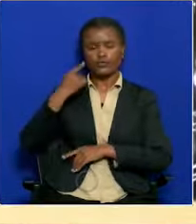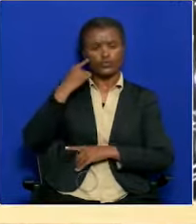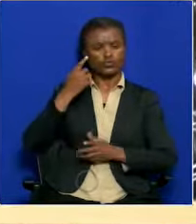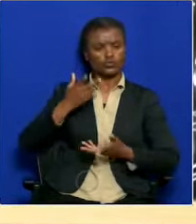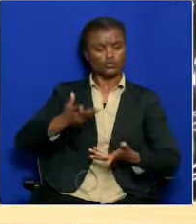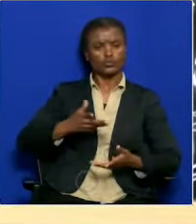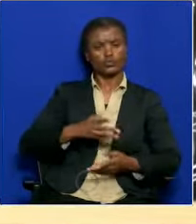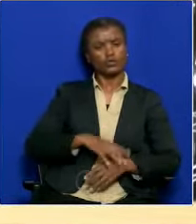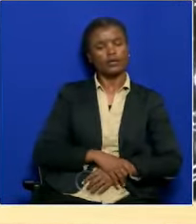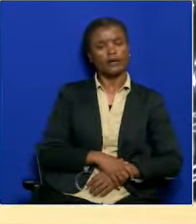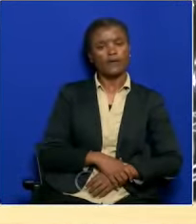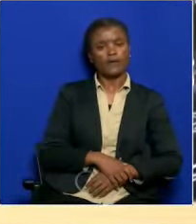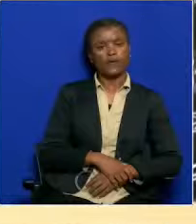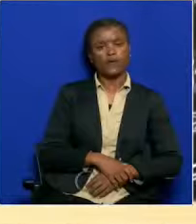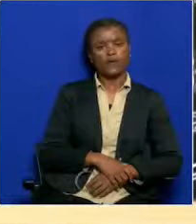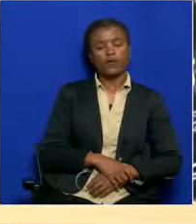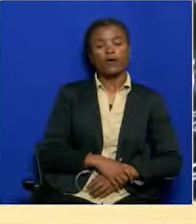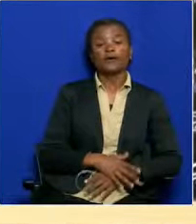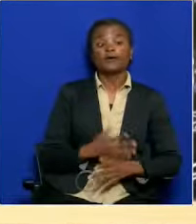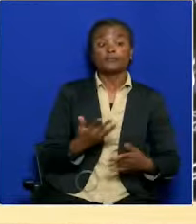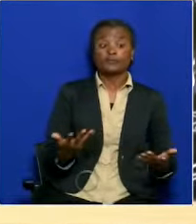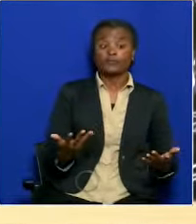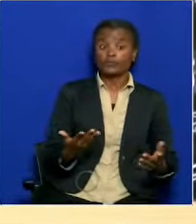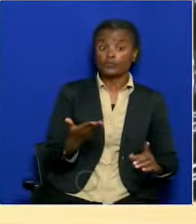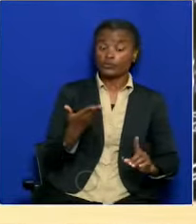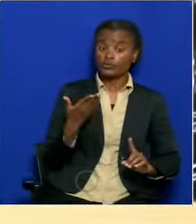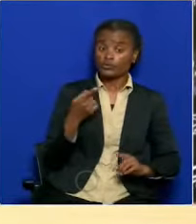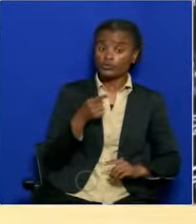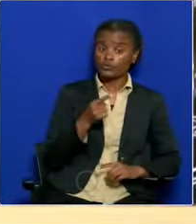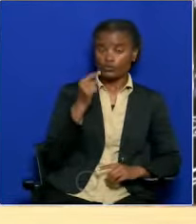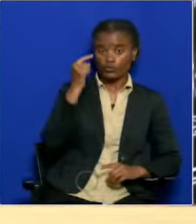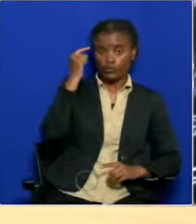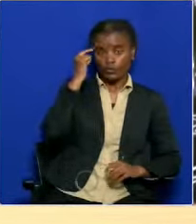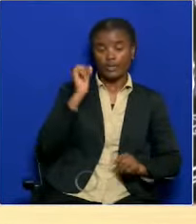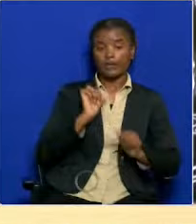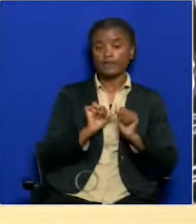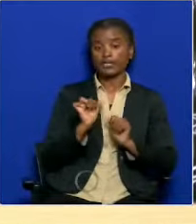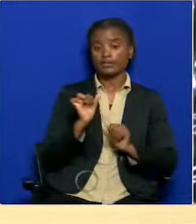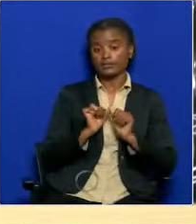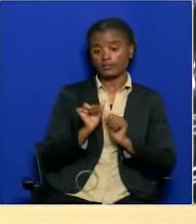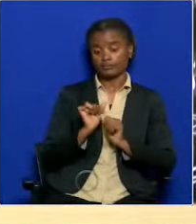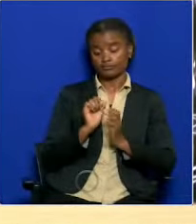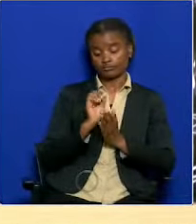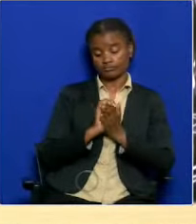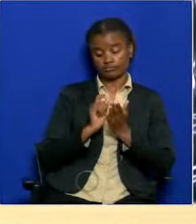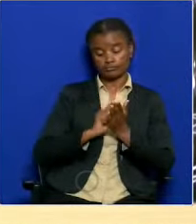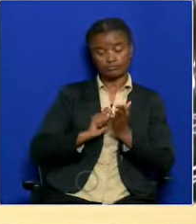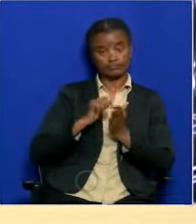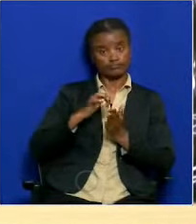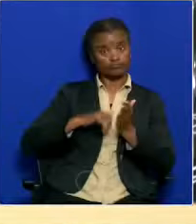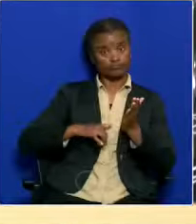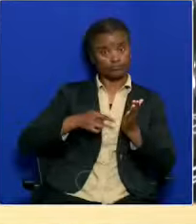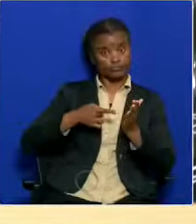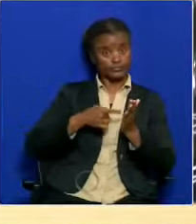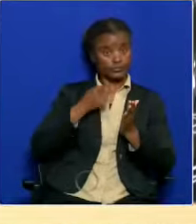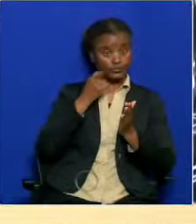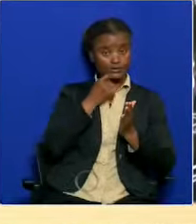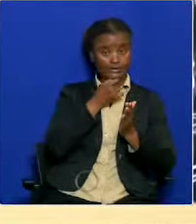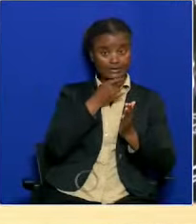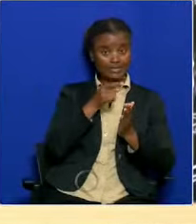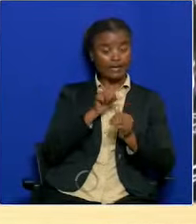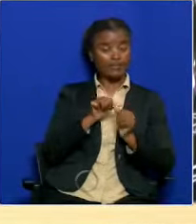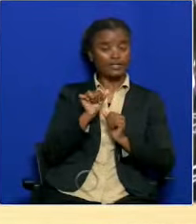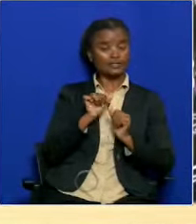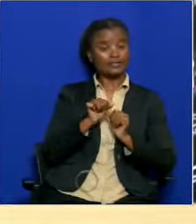So you thought it would be better on your version to get a loan from somebody where you know,